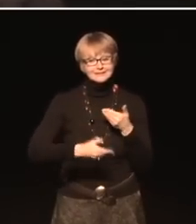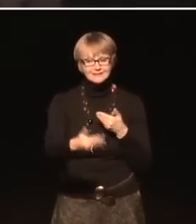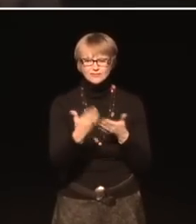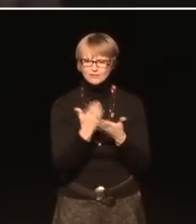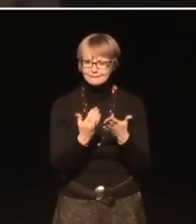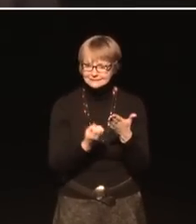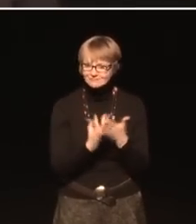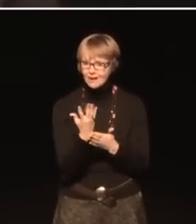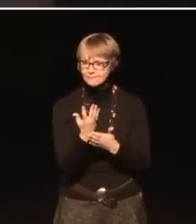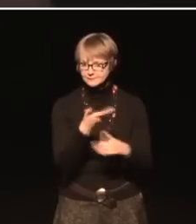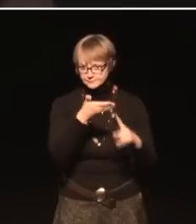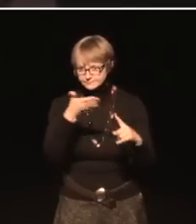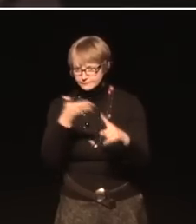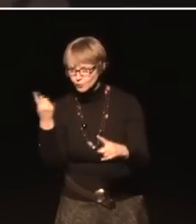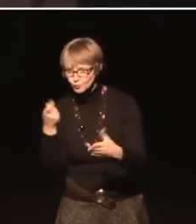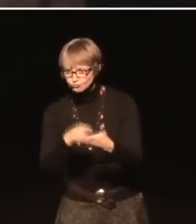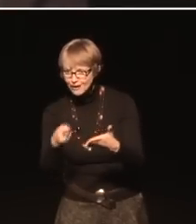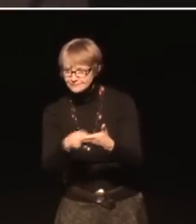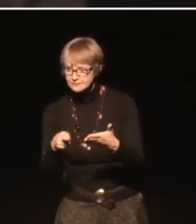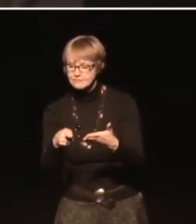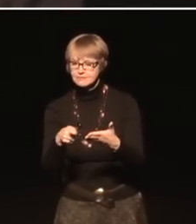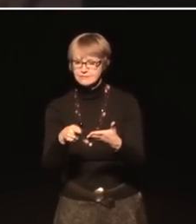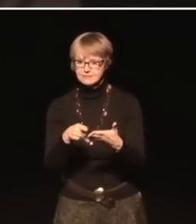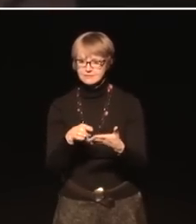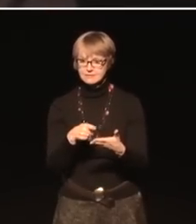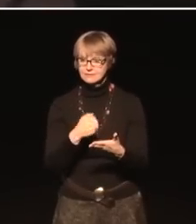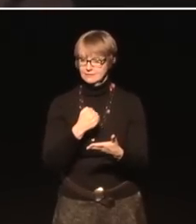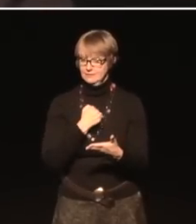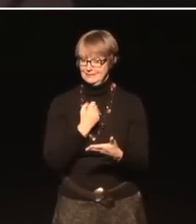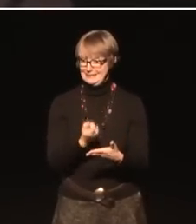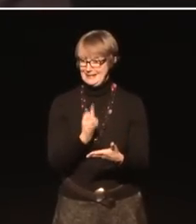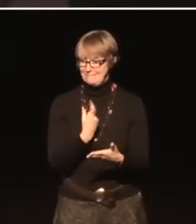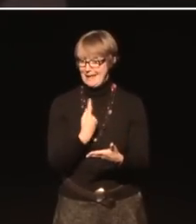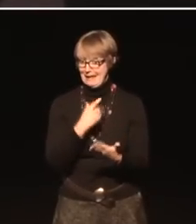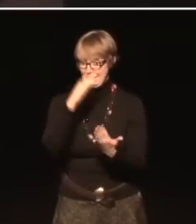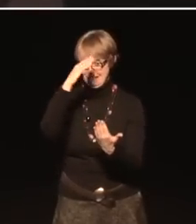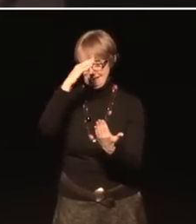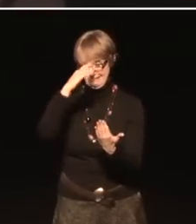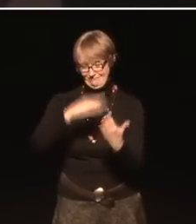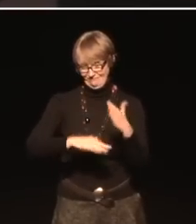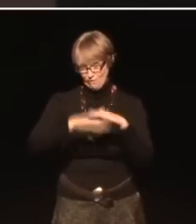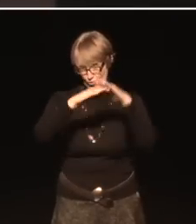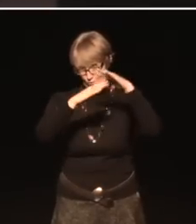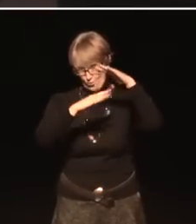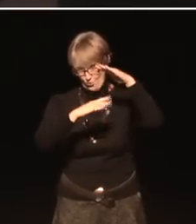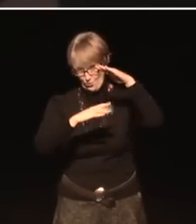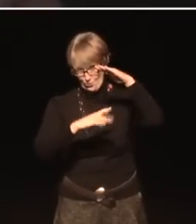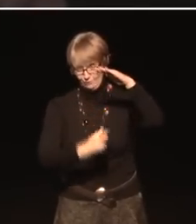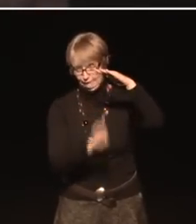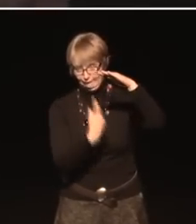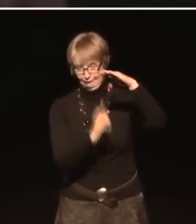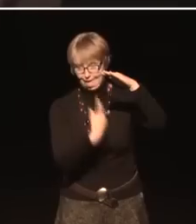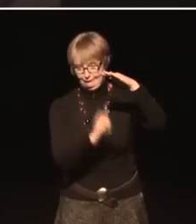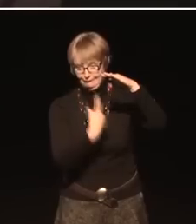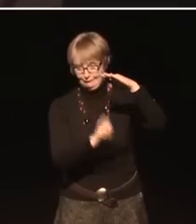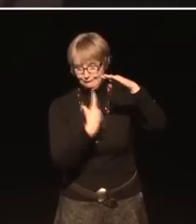identifying the writers that we want to work with from across the UK. My inbox is currently filling rapidly as I speak. Every day, more and